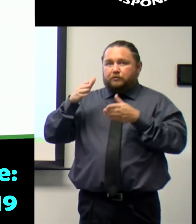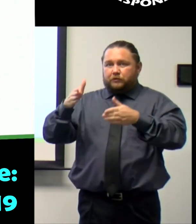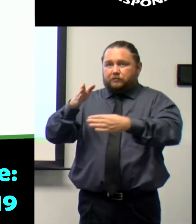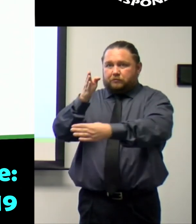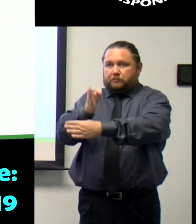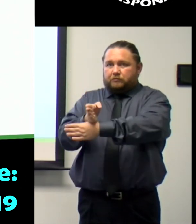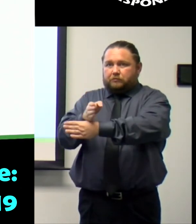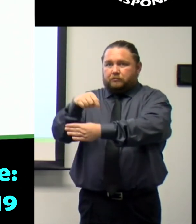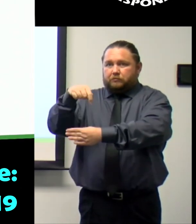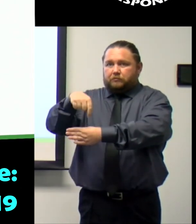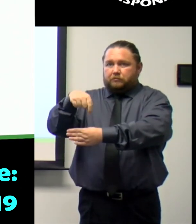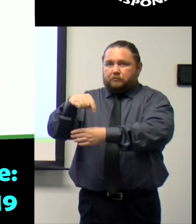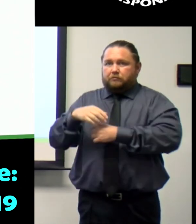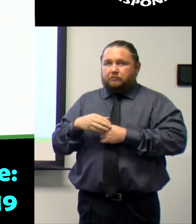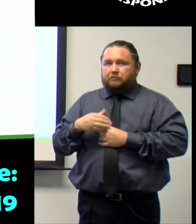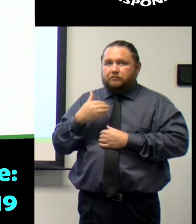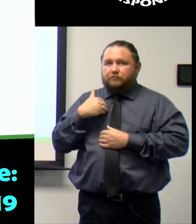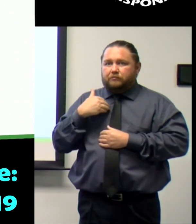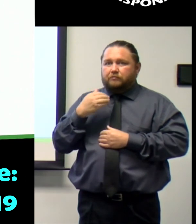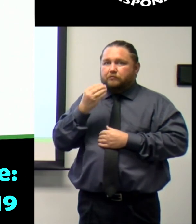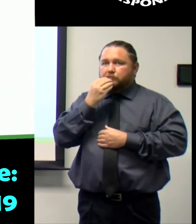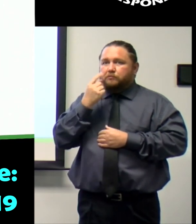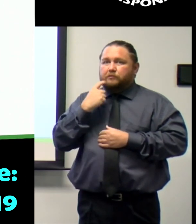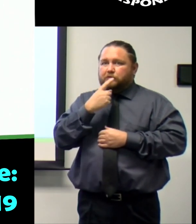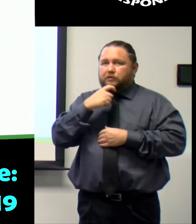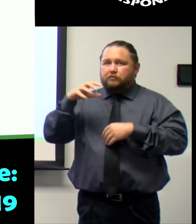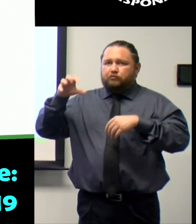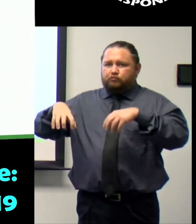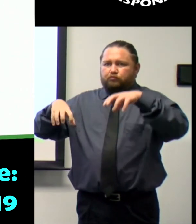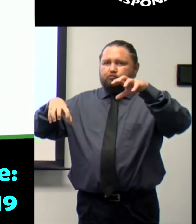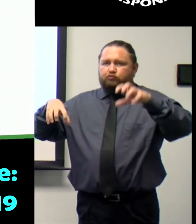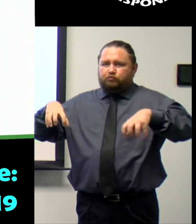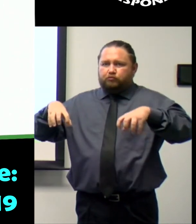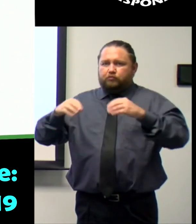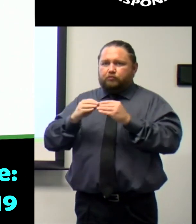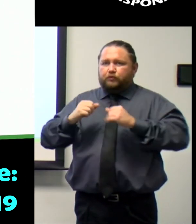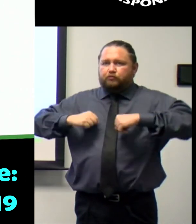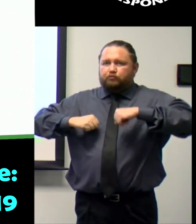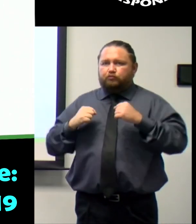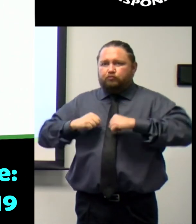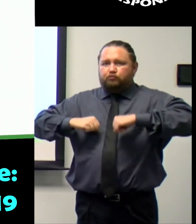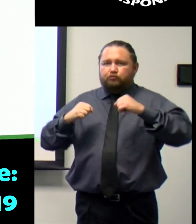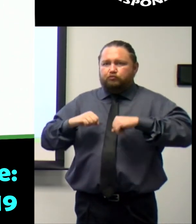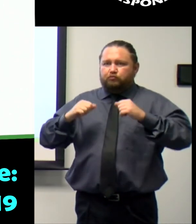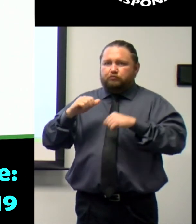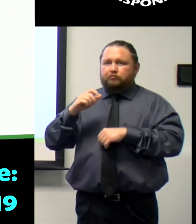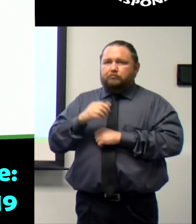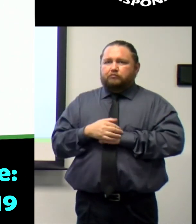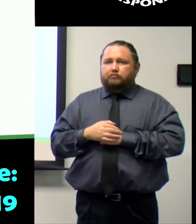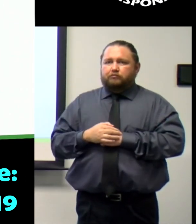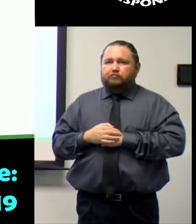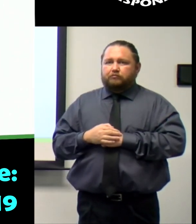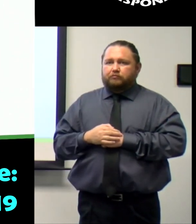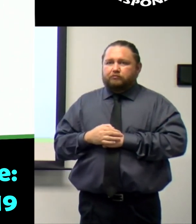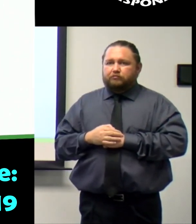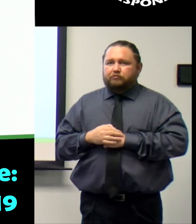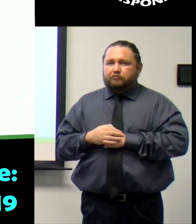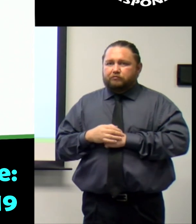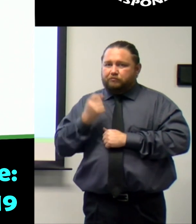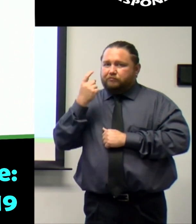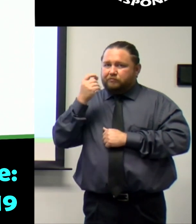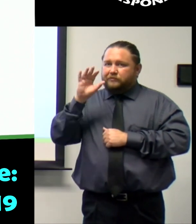and on East Pearl, are being given space to open up, use tables, again, 8 feet apart. So, and